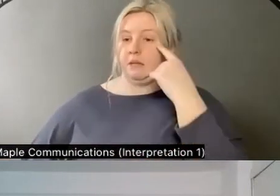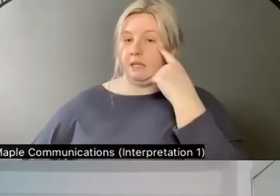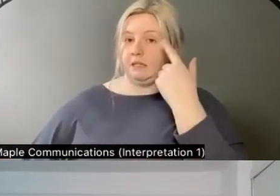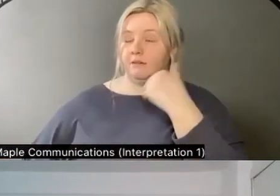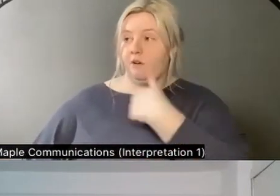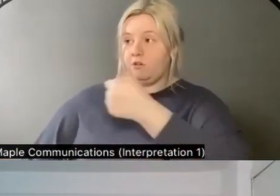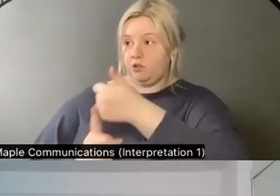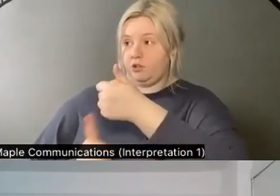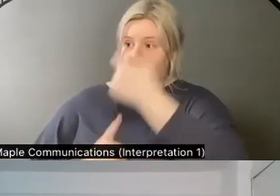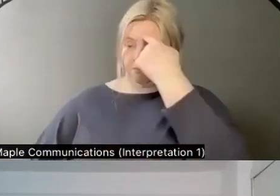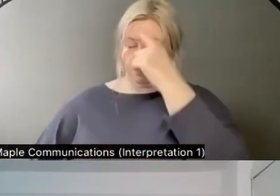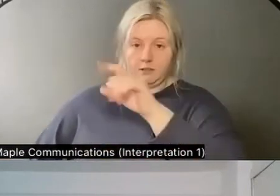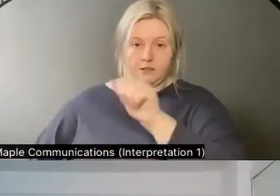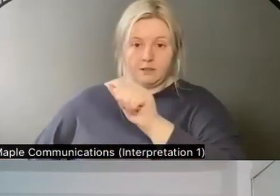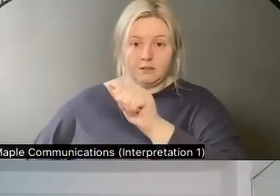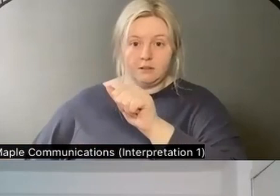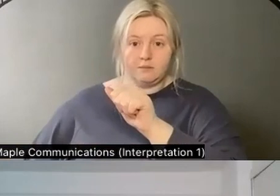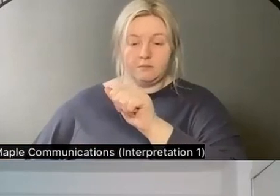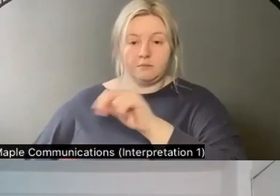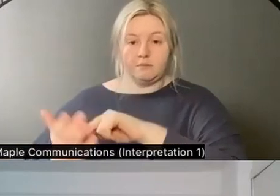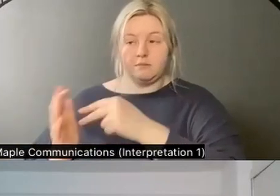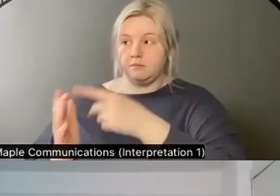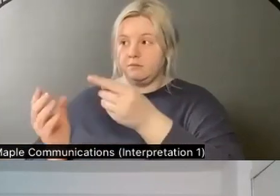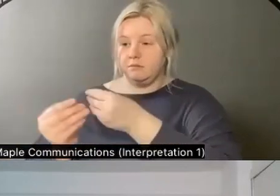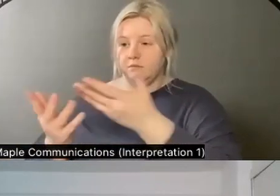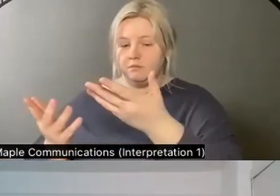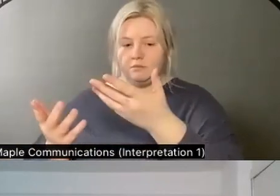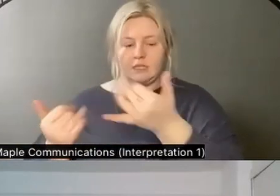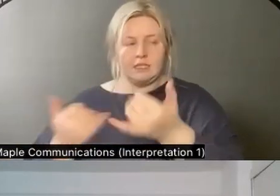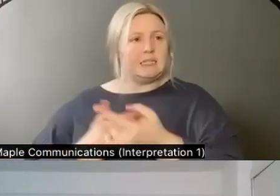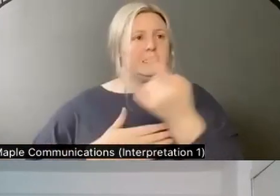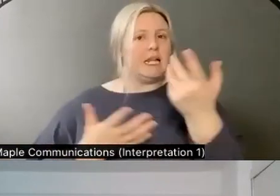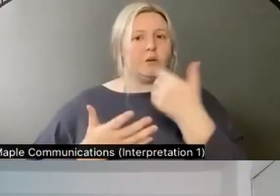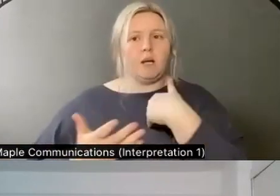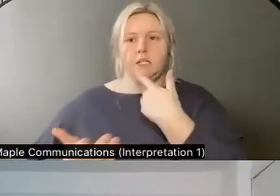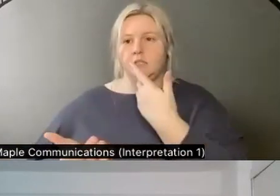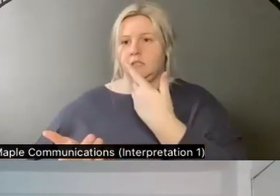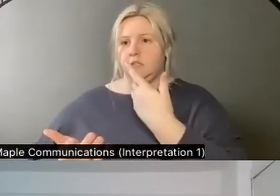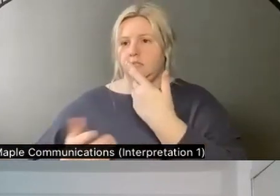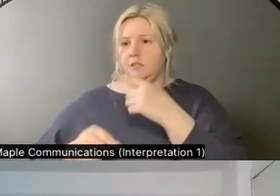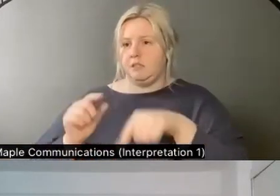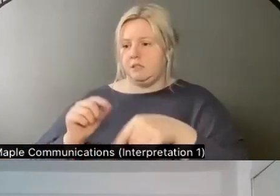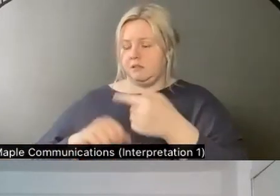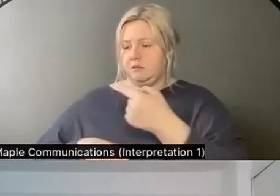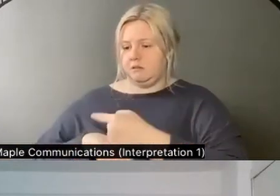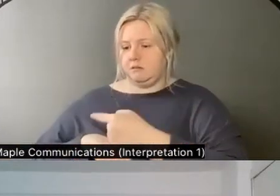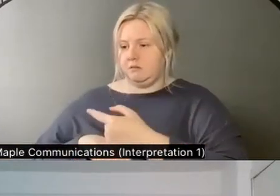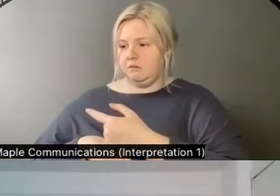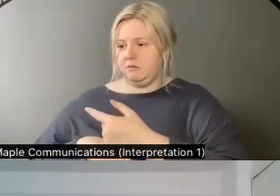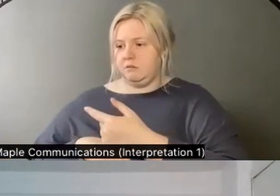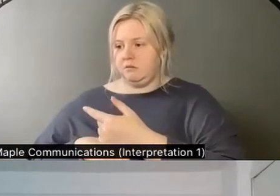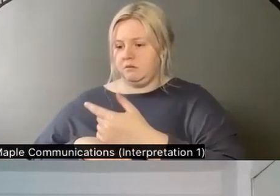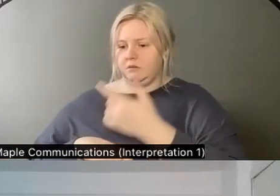intellectual disabilities, when she couldn't tell them the day of the week, well, that's just normal. Well, it's not normal. Eleanor knows the day of the